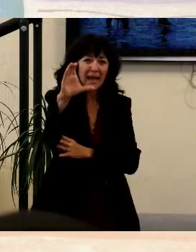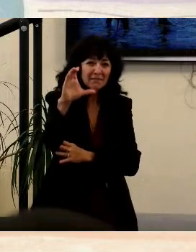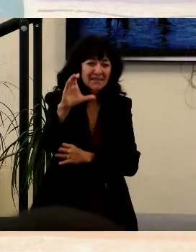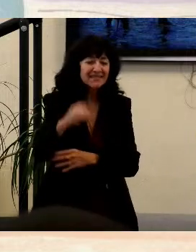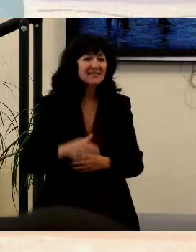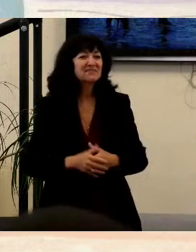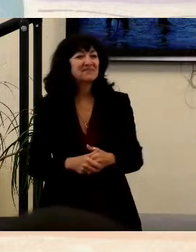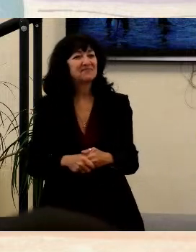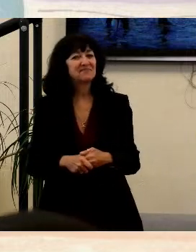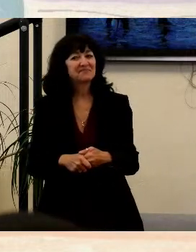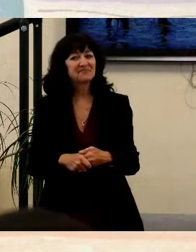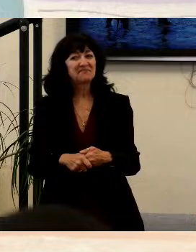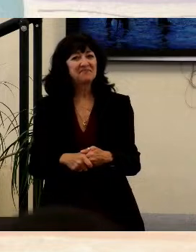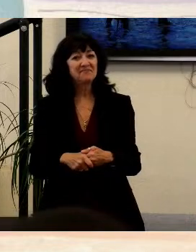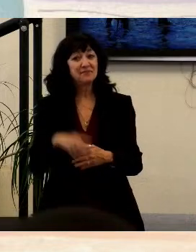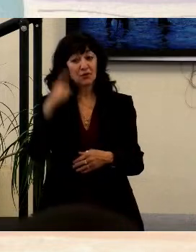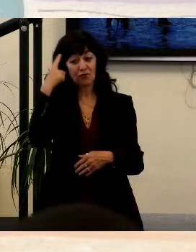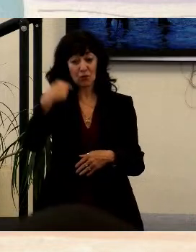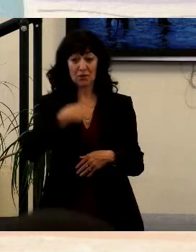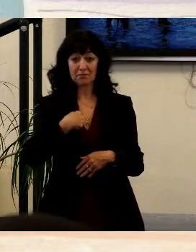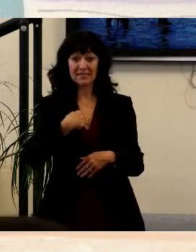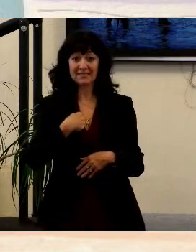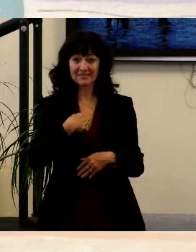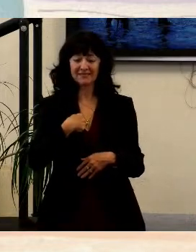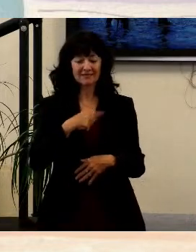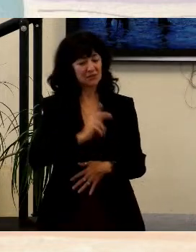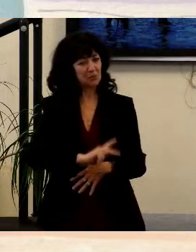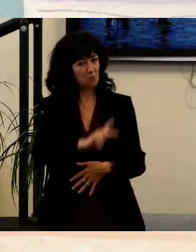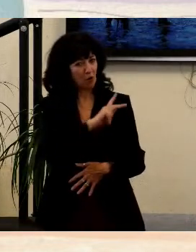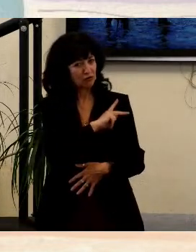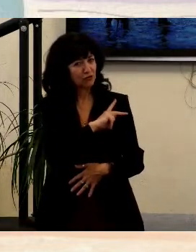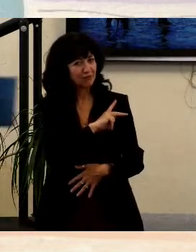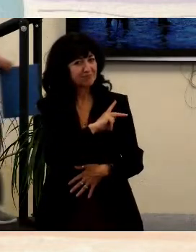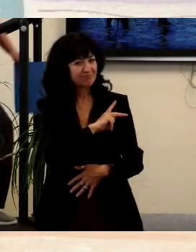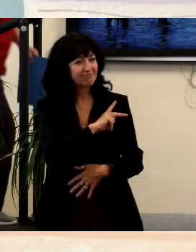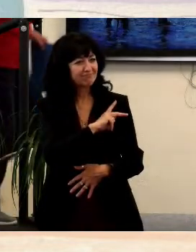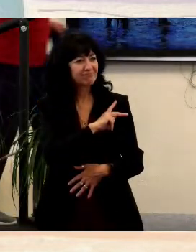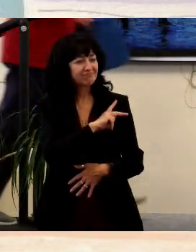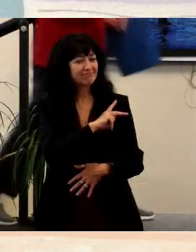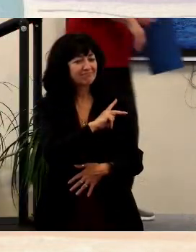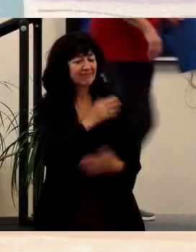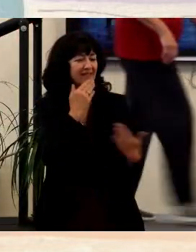But for me, it's personal. Thank you very much for your great work.